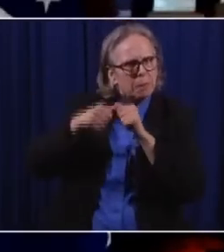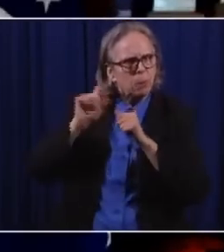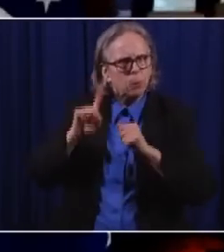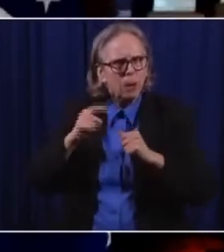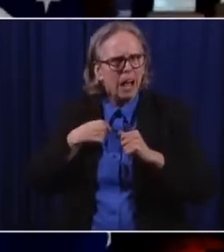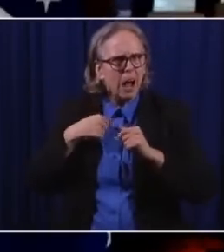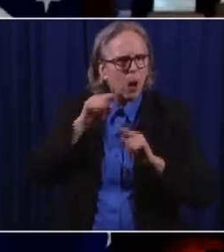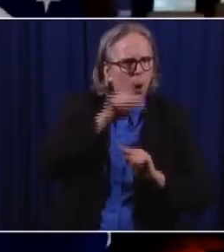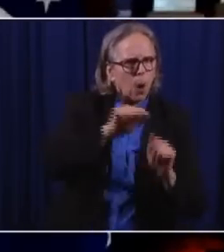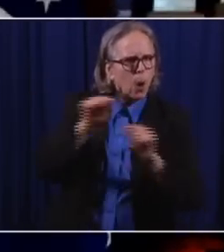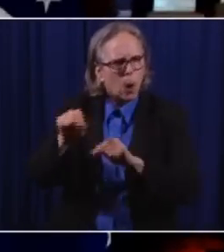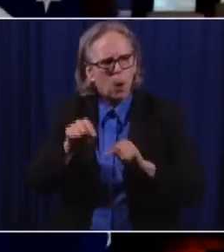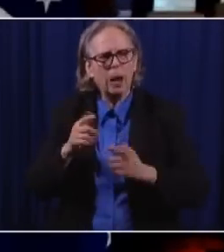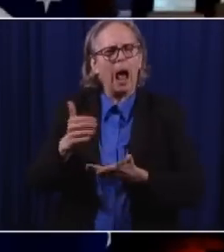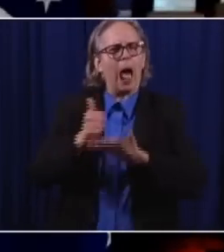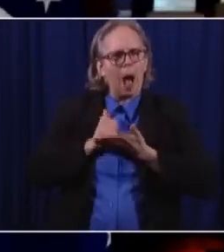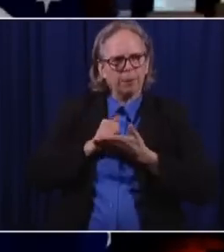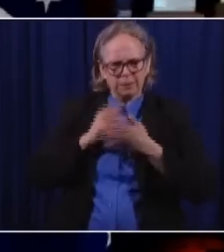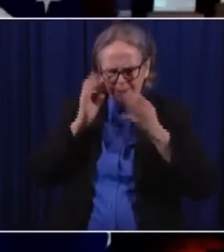back under control.